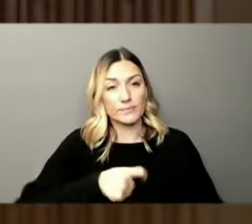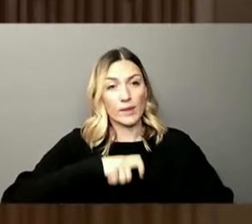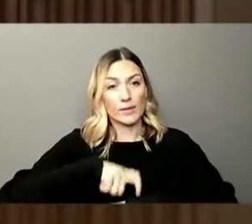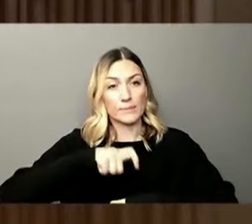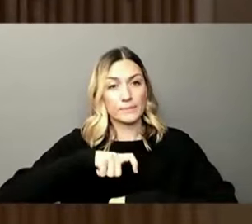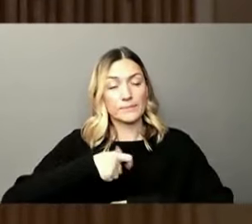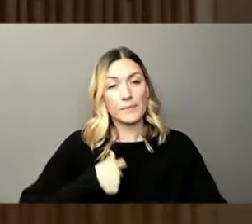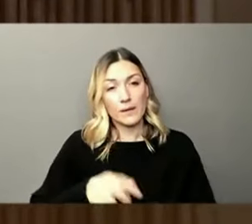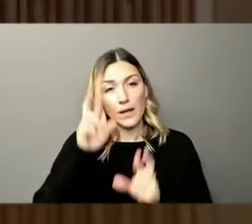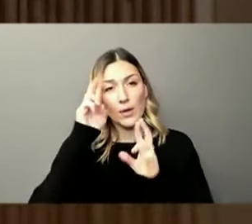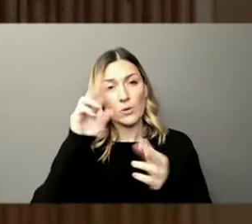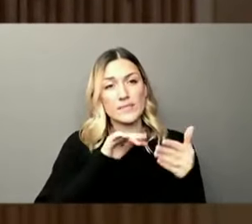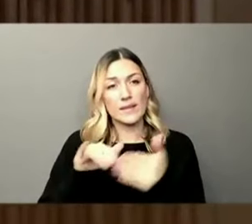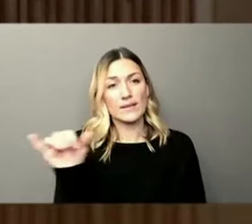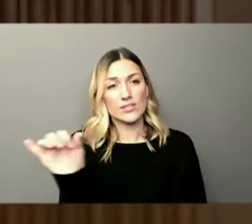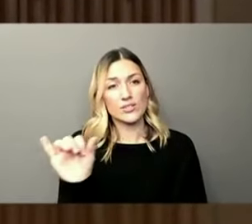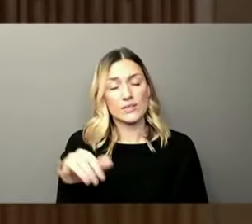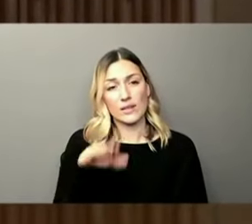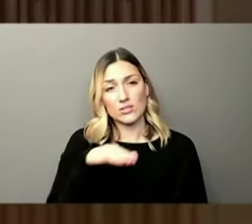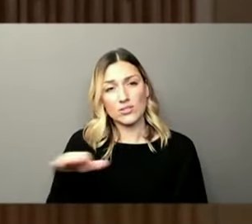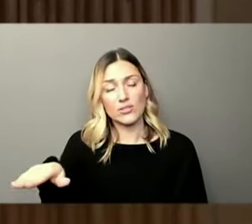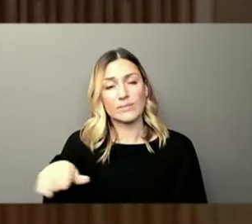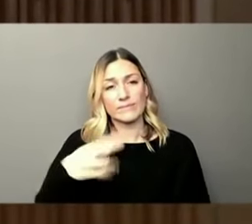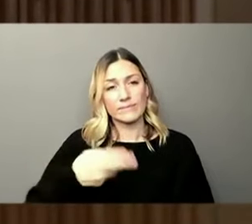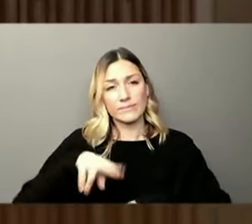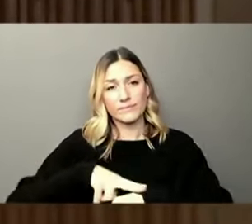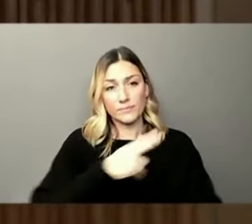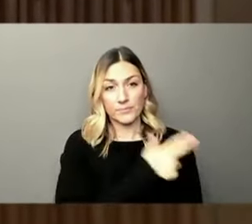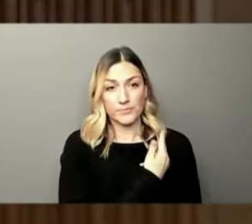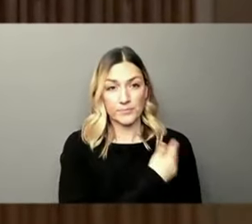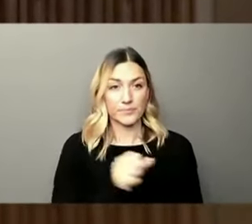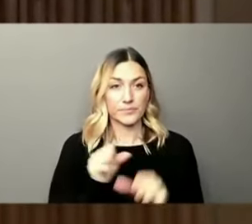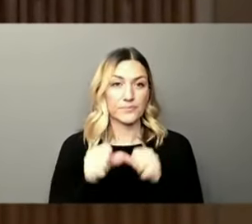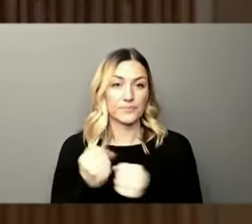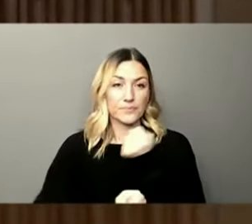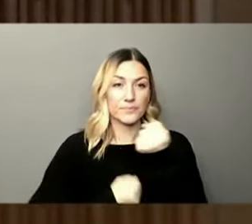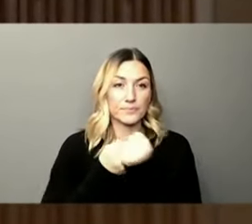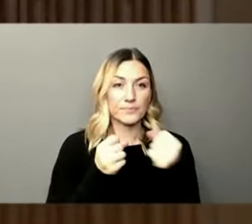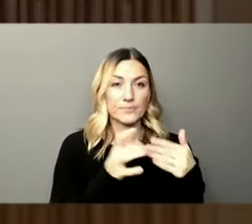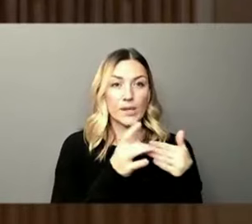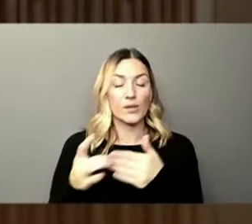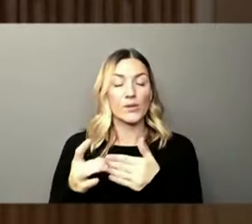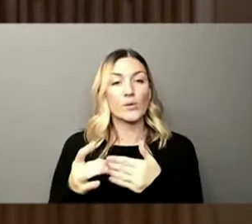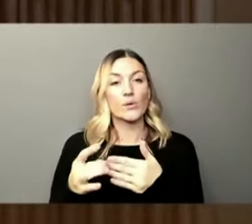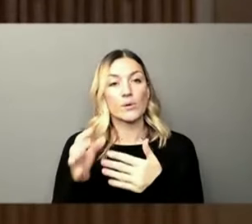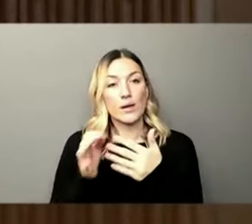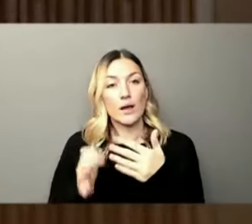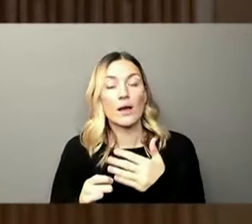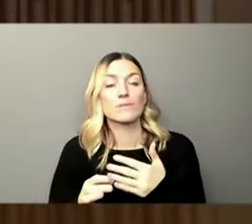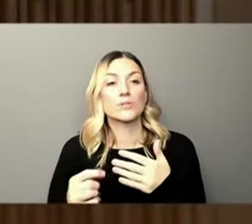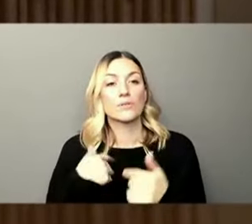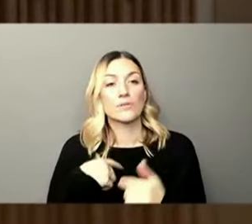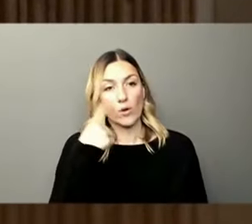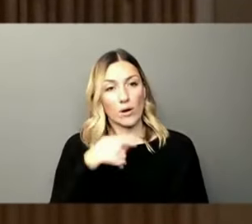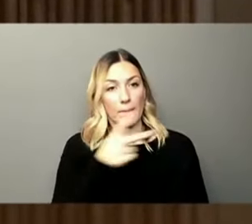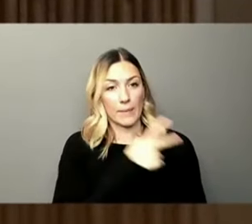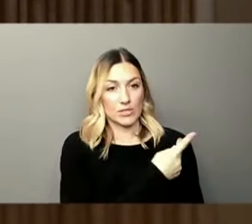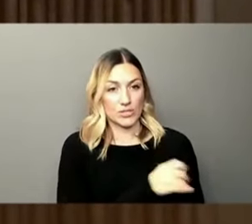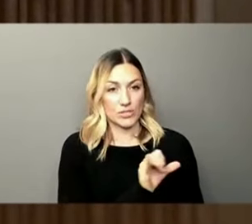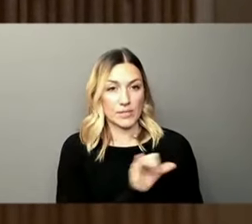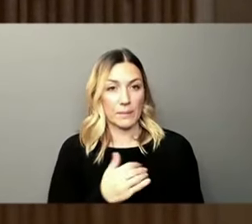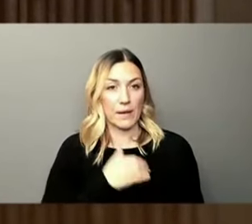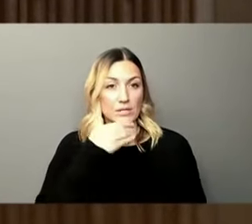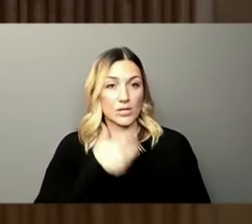at Children's National Hospital are continually supported to lead new treatment options for patients like my daughter. I'd like to offer myself